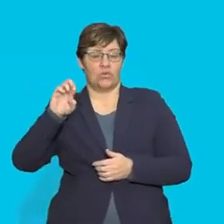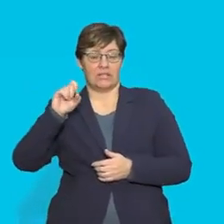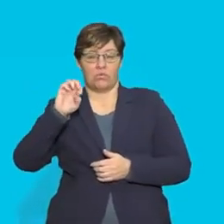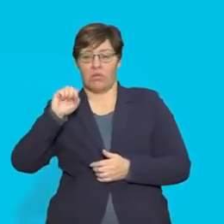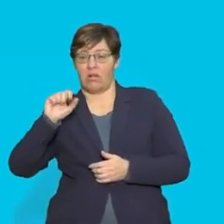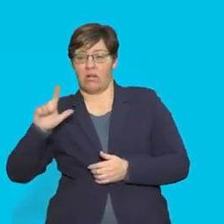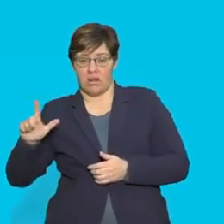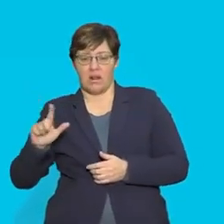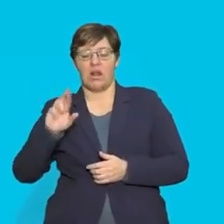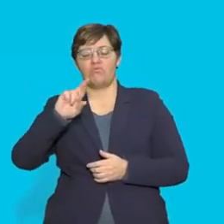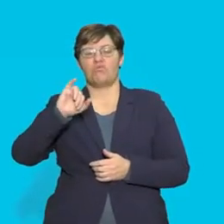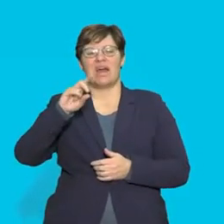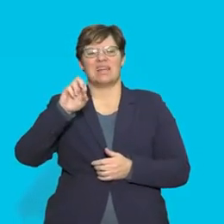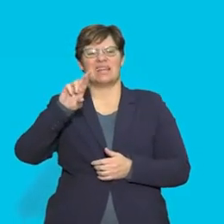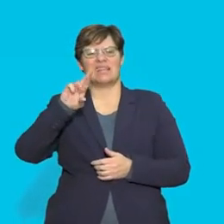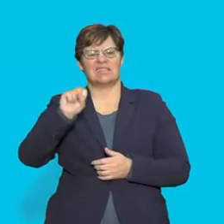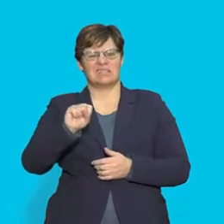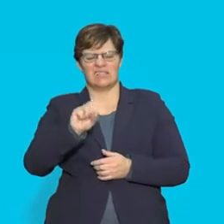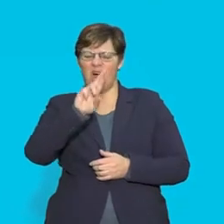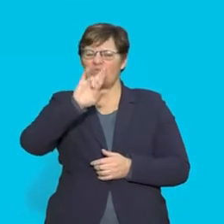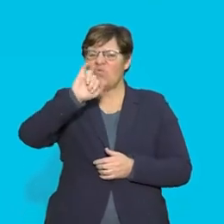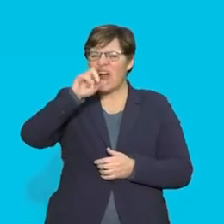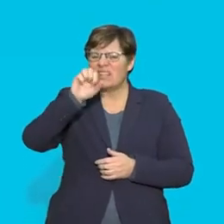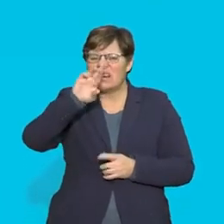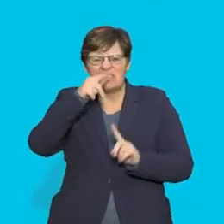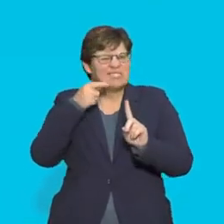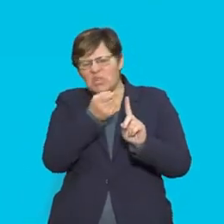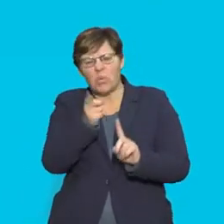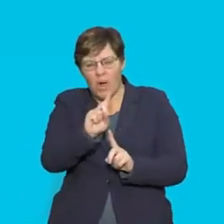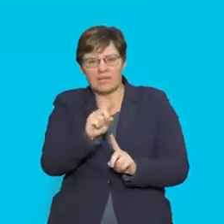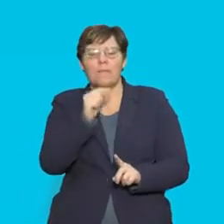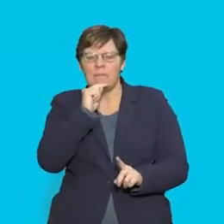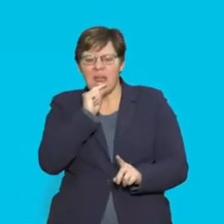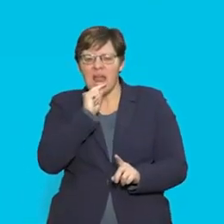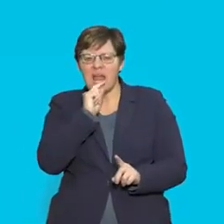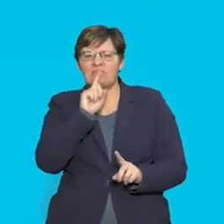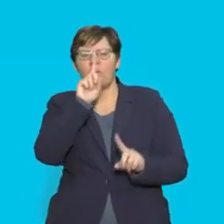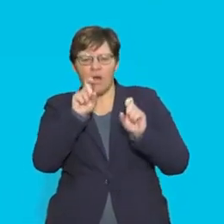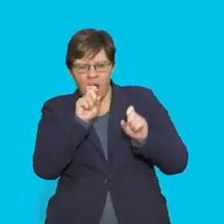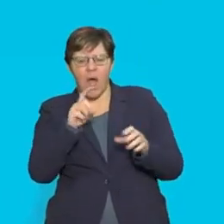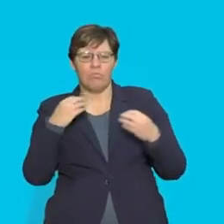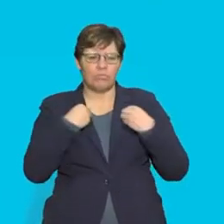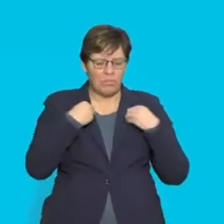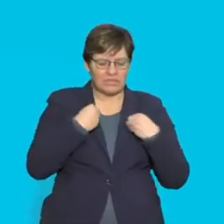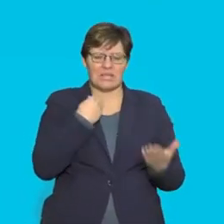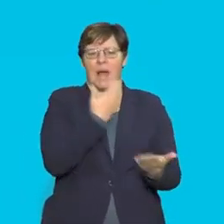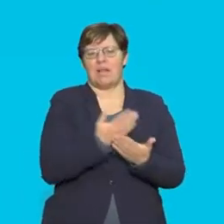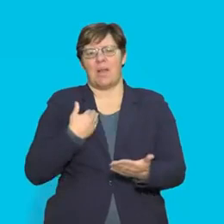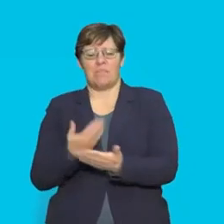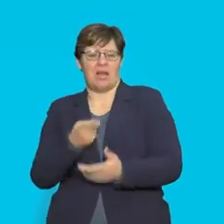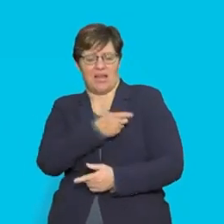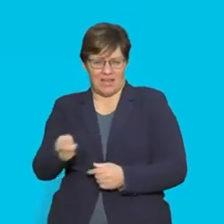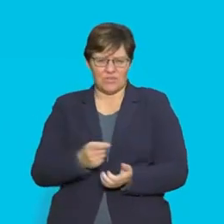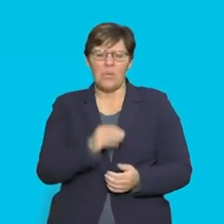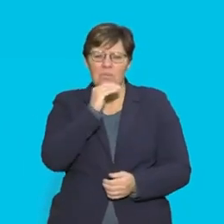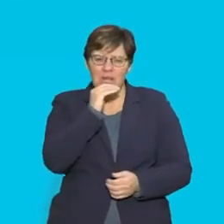So riders are just questions that we are going to do that need you to apply some properties of triangles and some properties